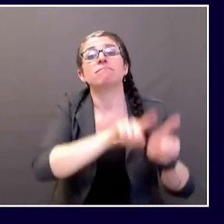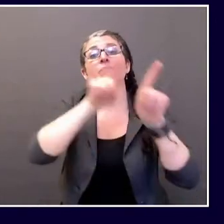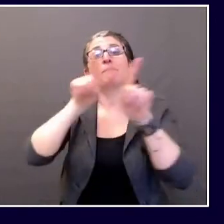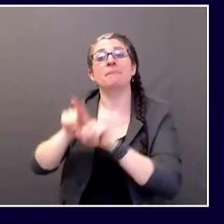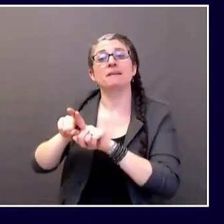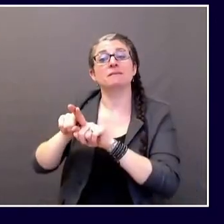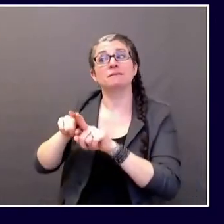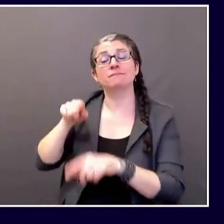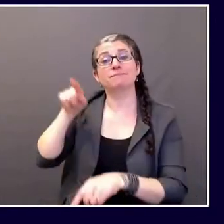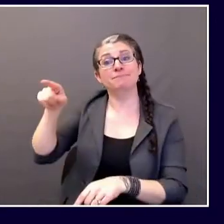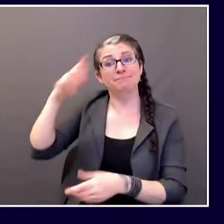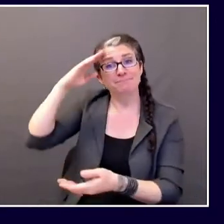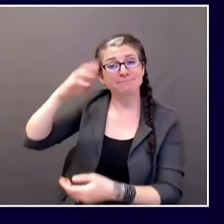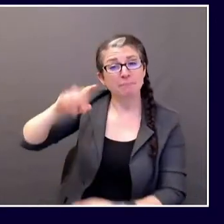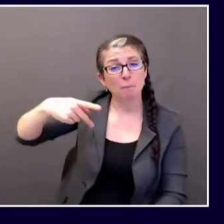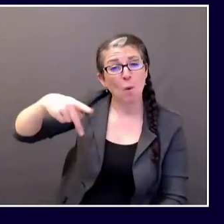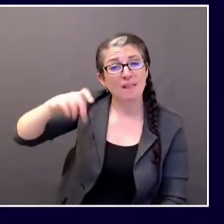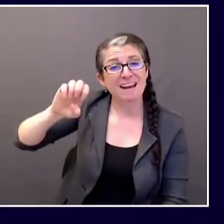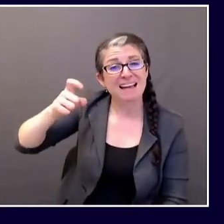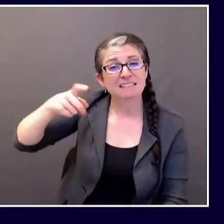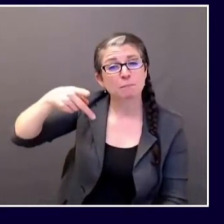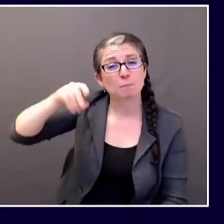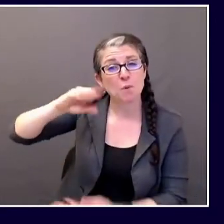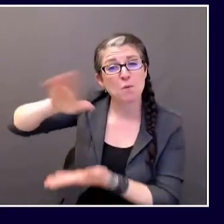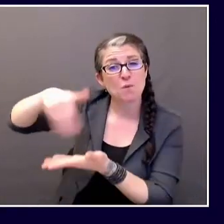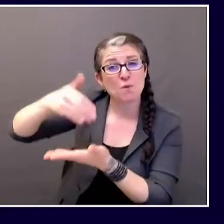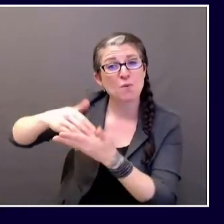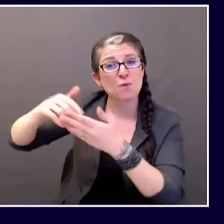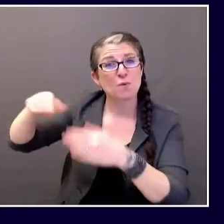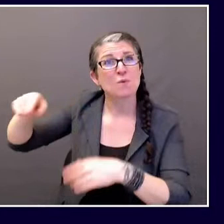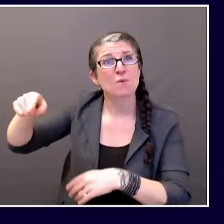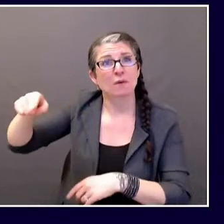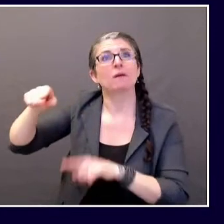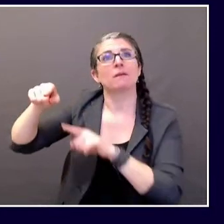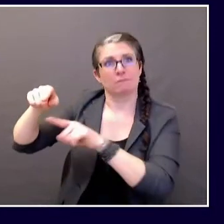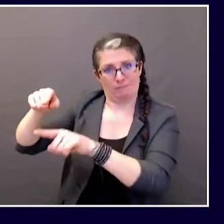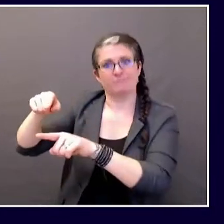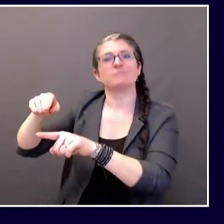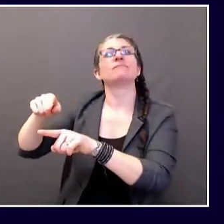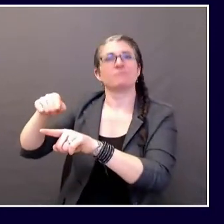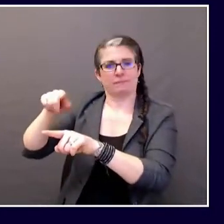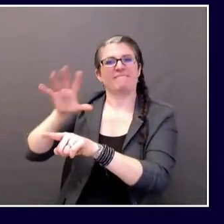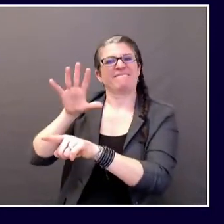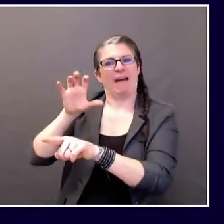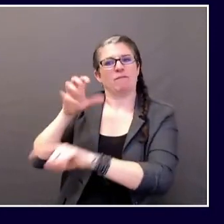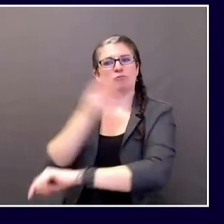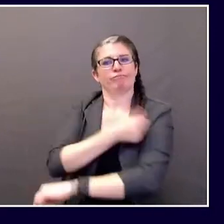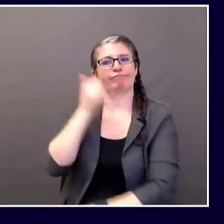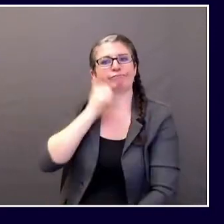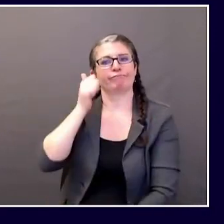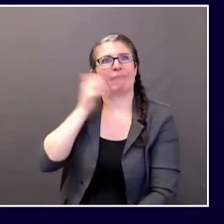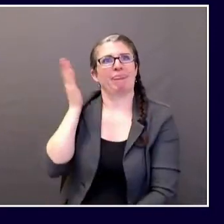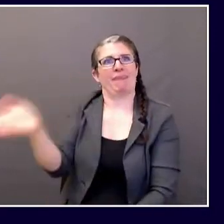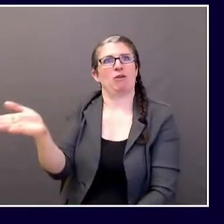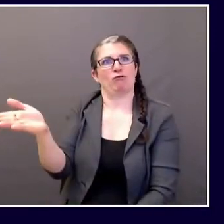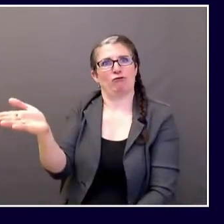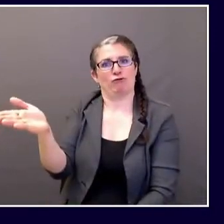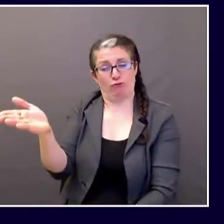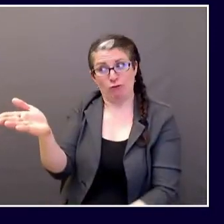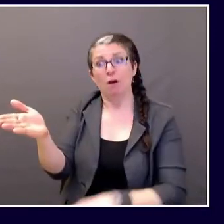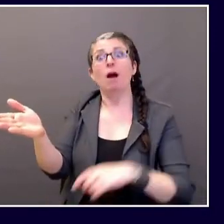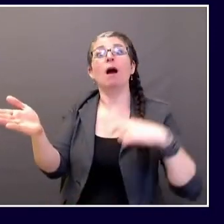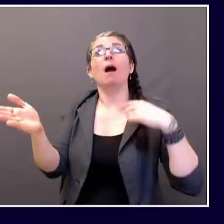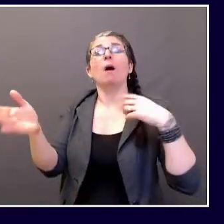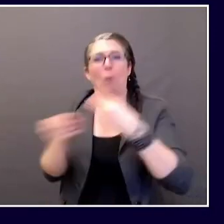doses initially and then ramp up to 1,000 doses per day. It is in the center of Portland, the largest population center in